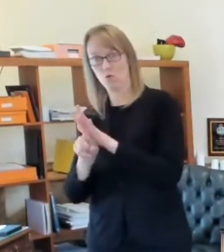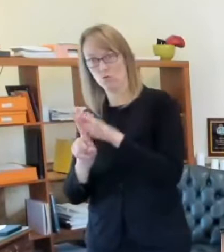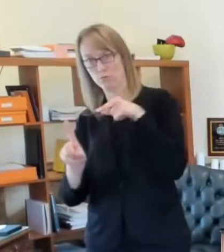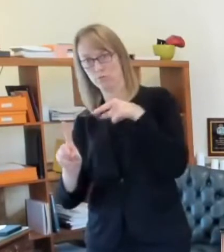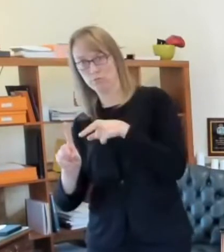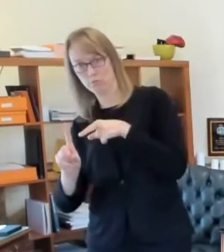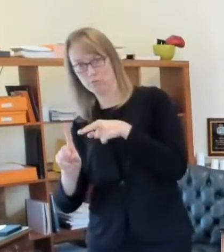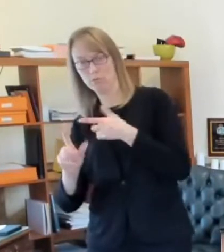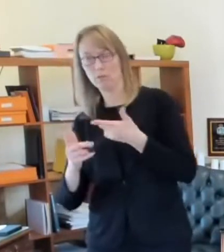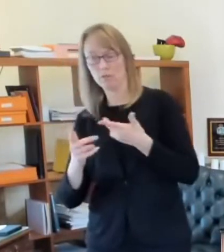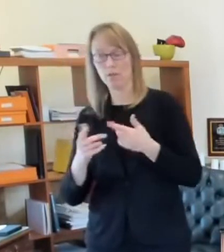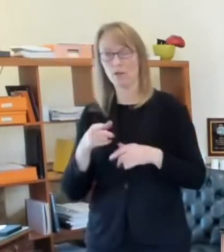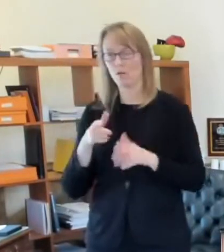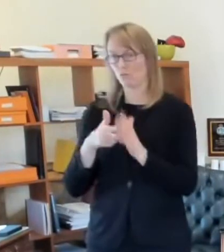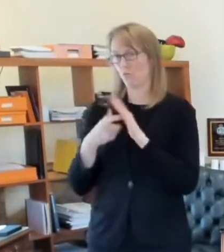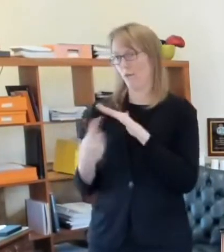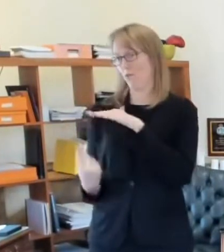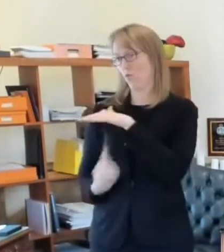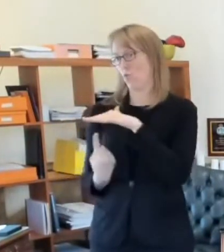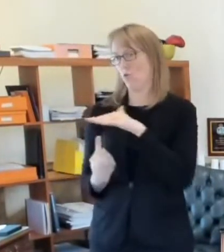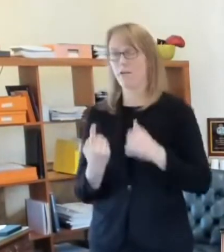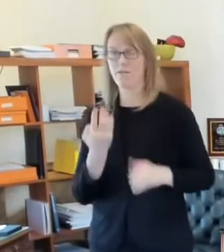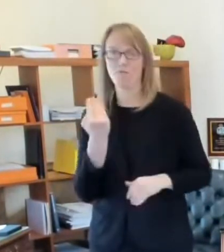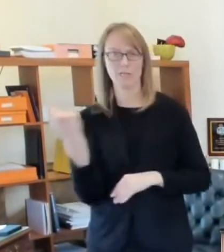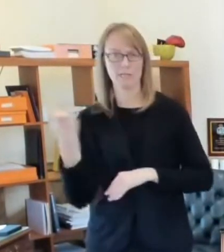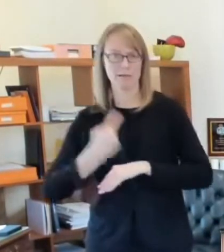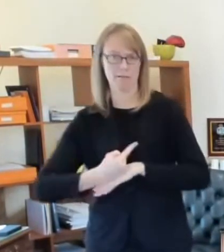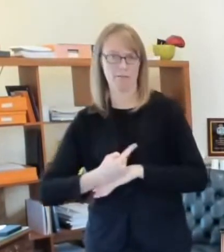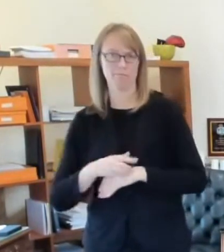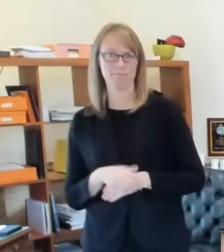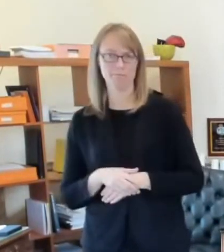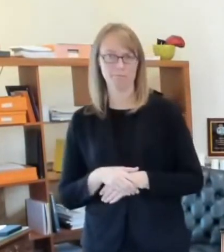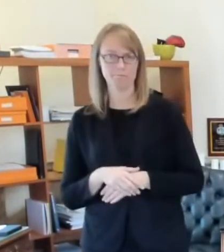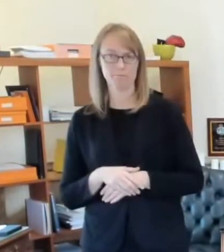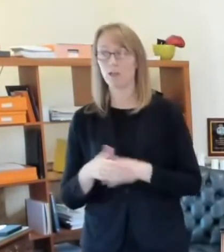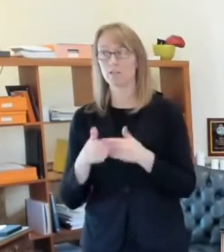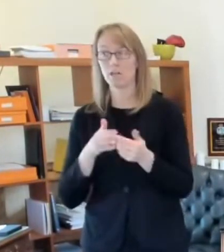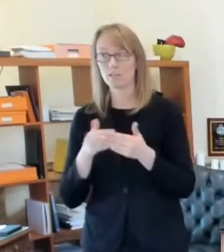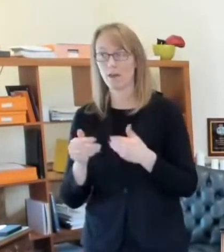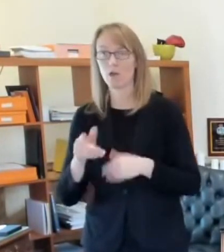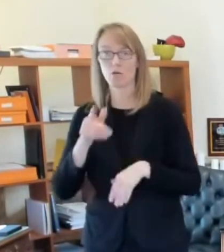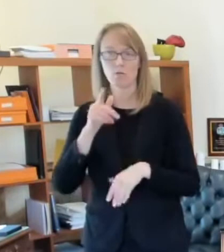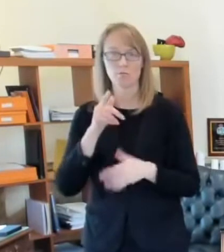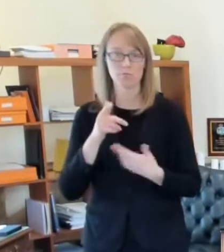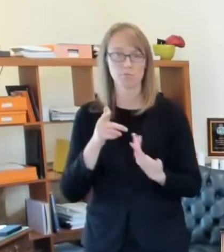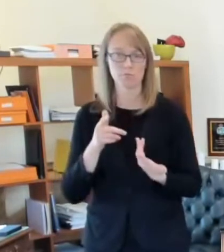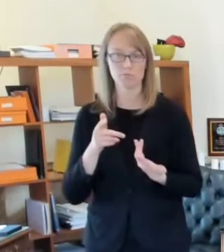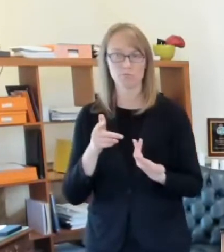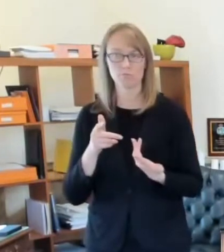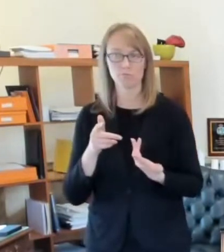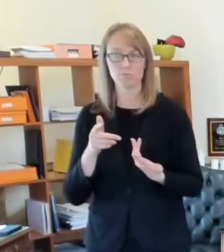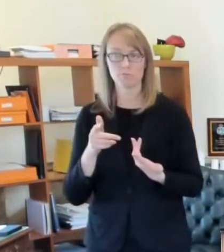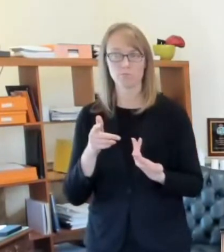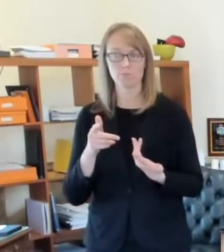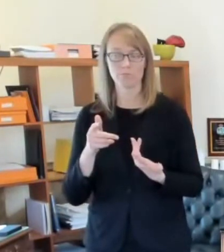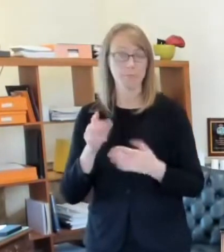a business, no matter where you are. But the people that have to quarantine are those people who have been